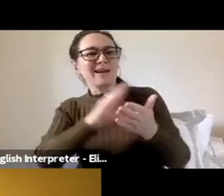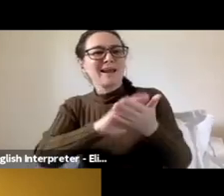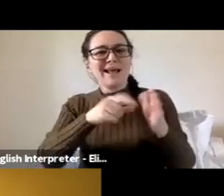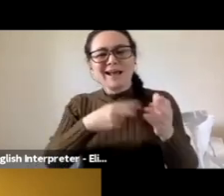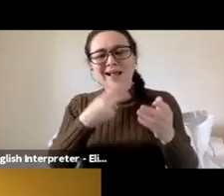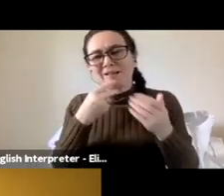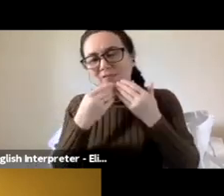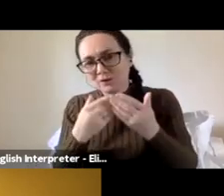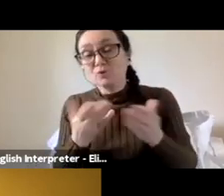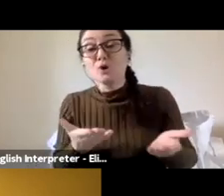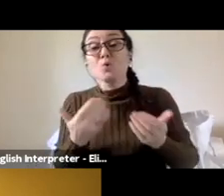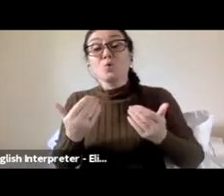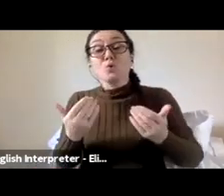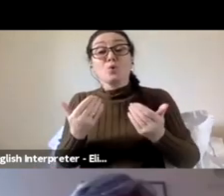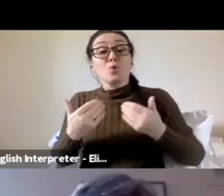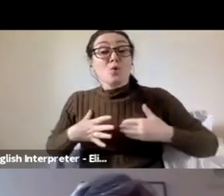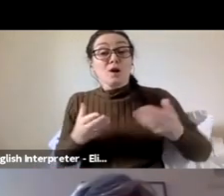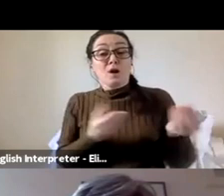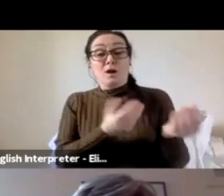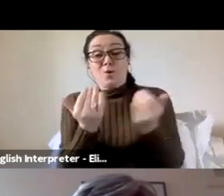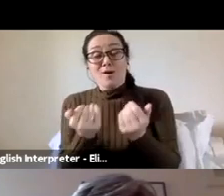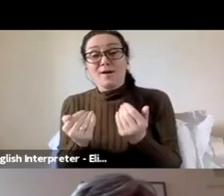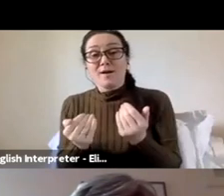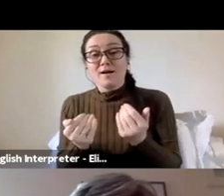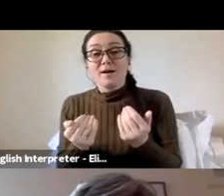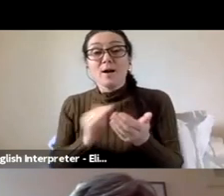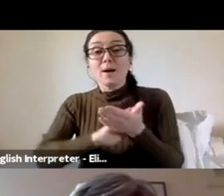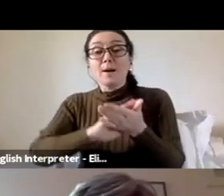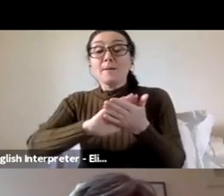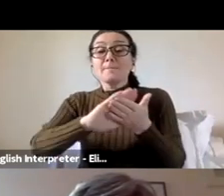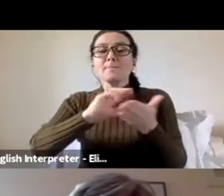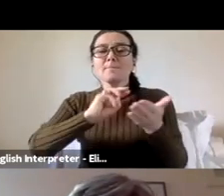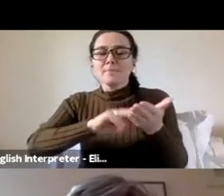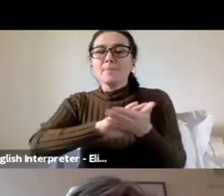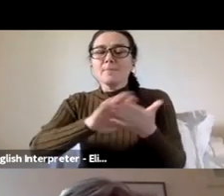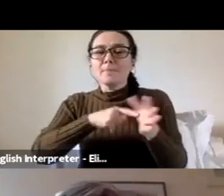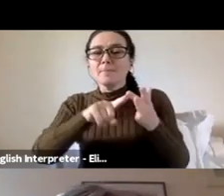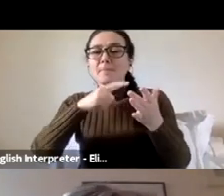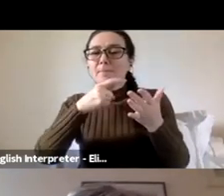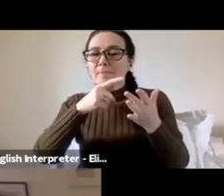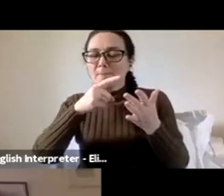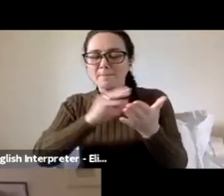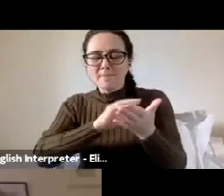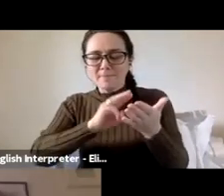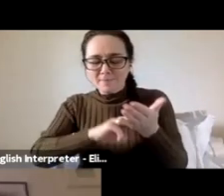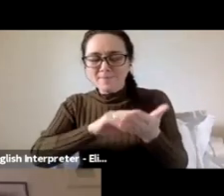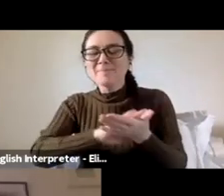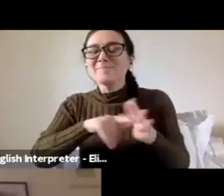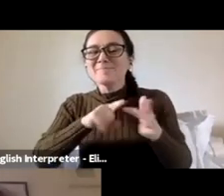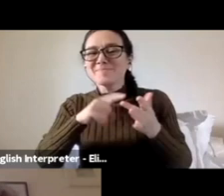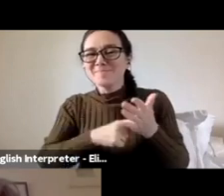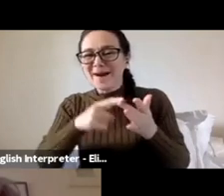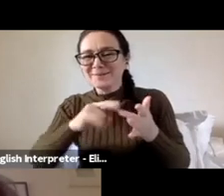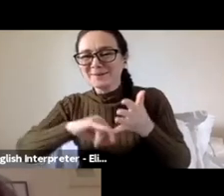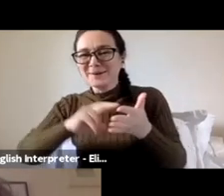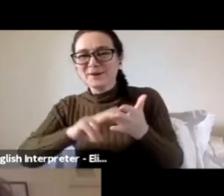want to welcome our next speaker, who is Mhairi Snowden at the Human Rights Consortium Scotland. Mhairi and I are going to do a whistle-stop tour